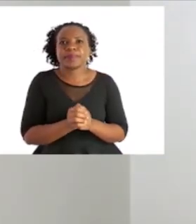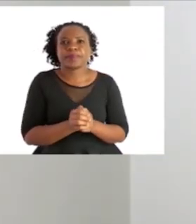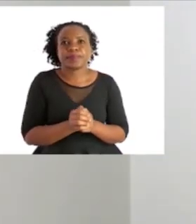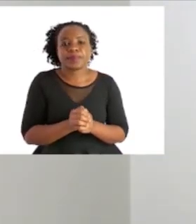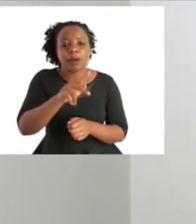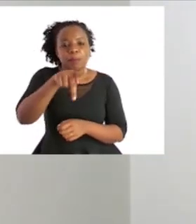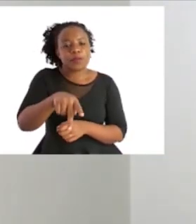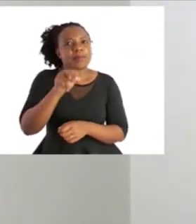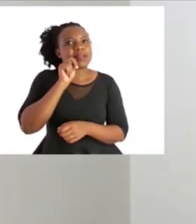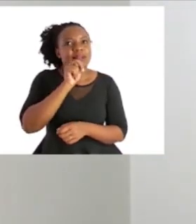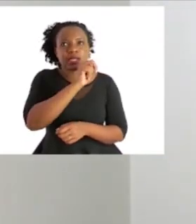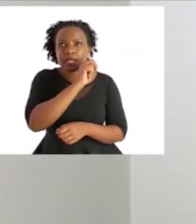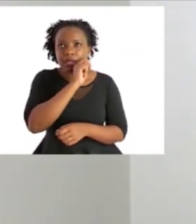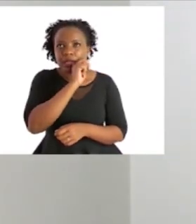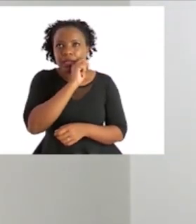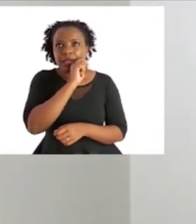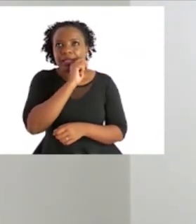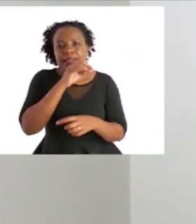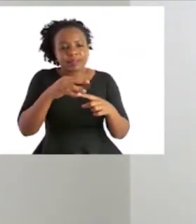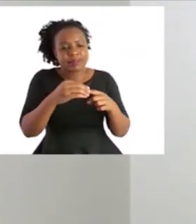Proper nouns are